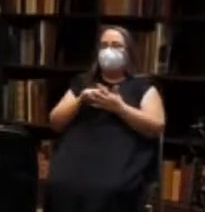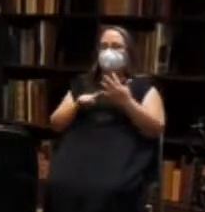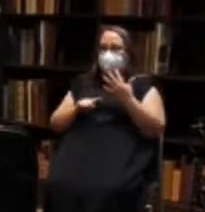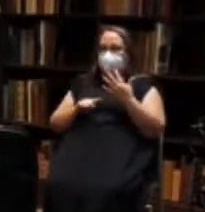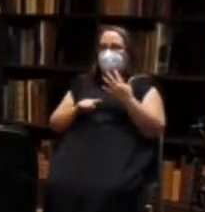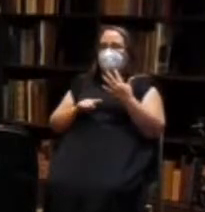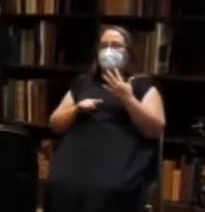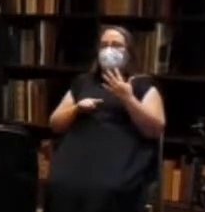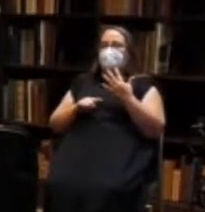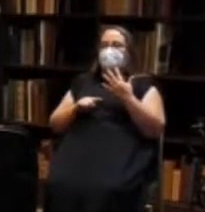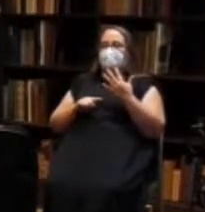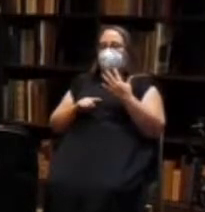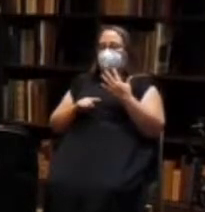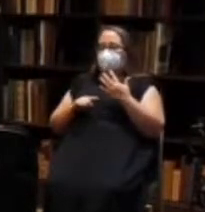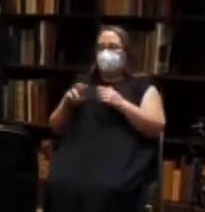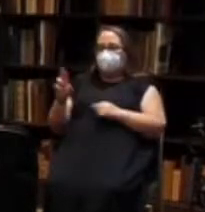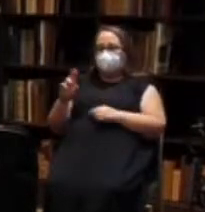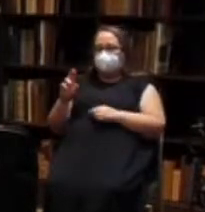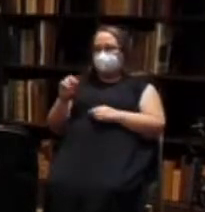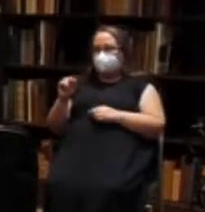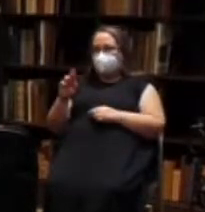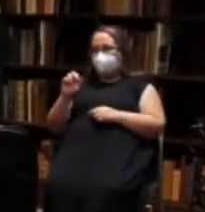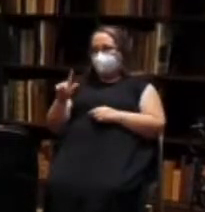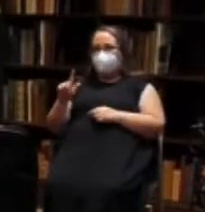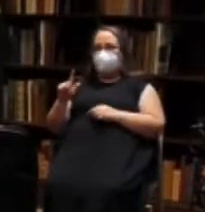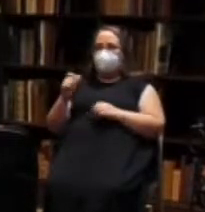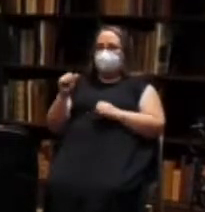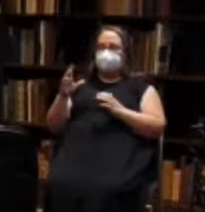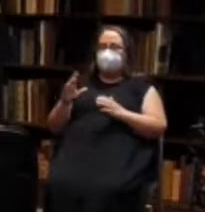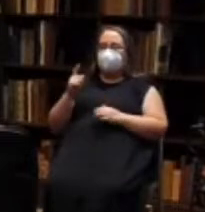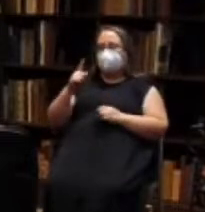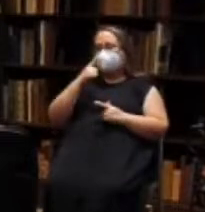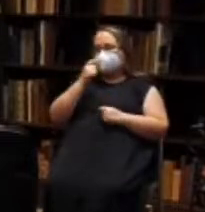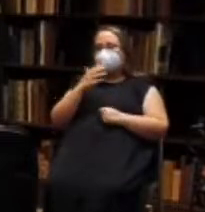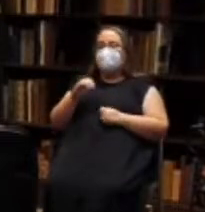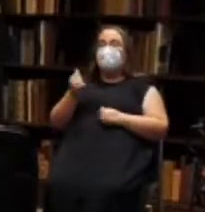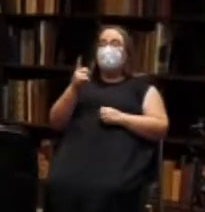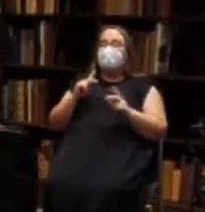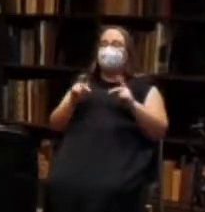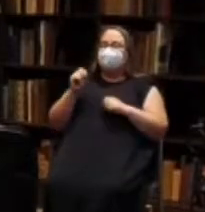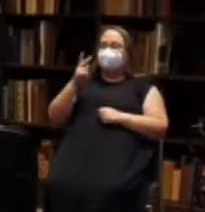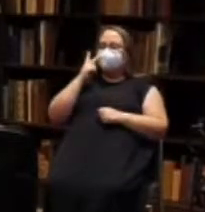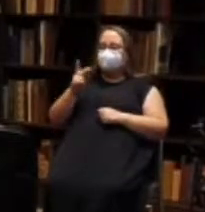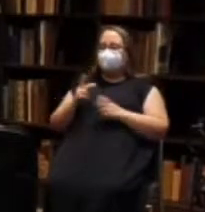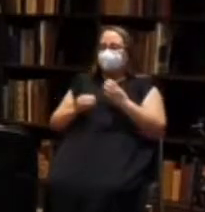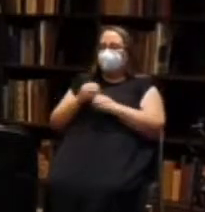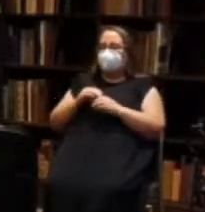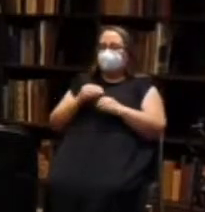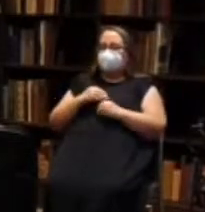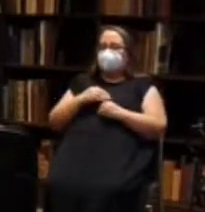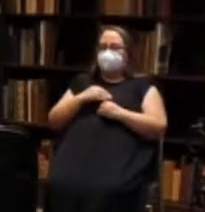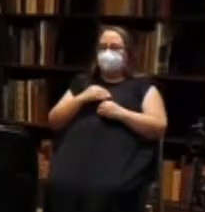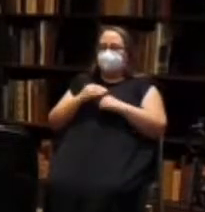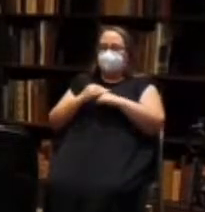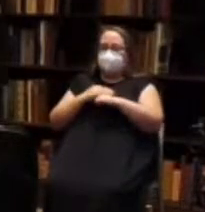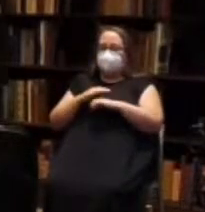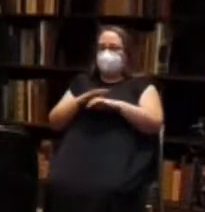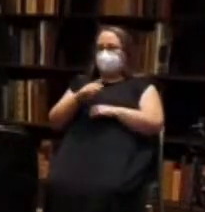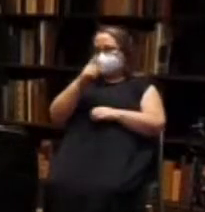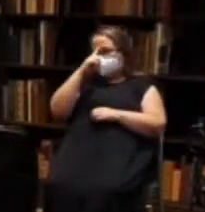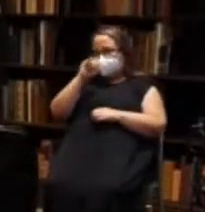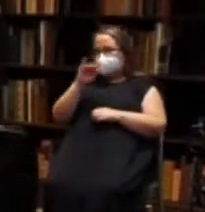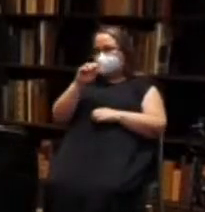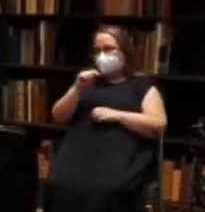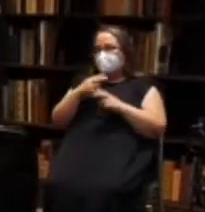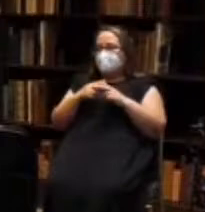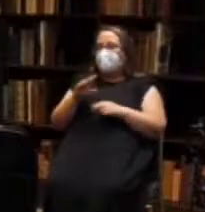of like radical activism. One of the most interesting things, and one of the people that he saw as most influential on his thinking was a socialist named